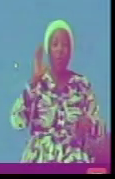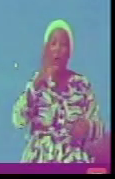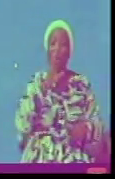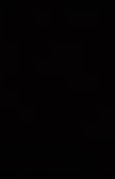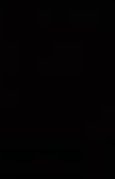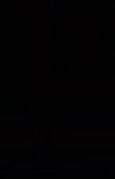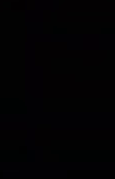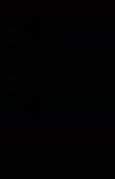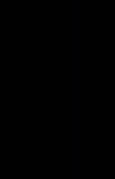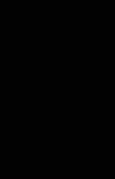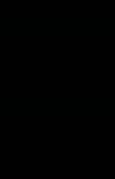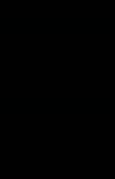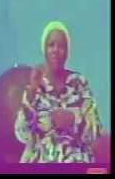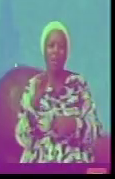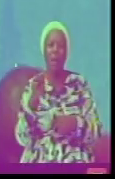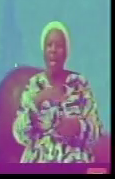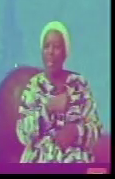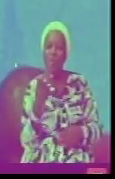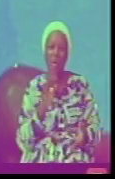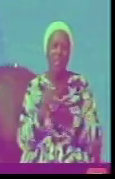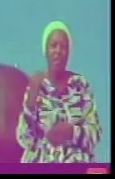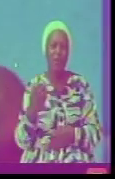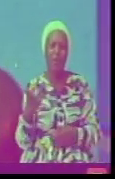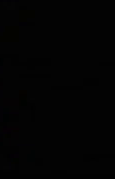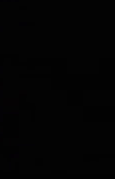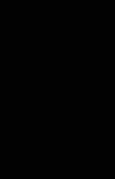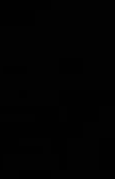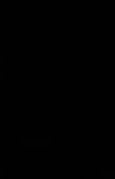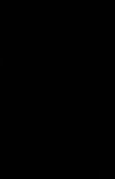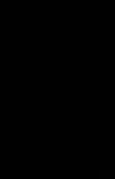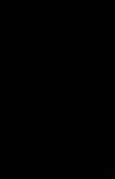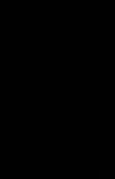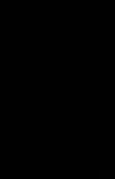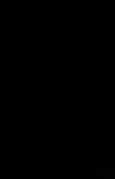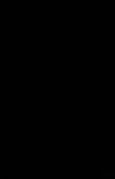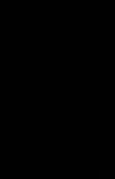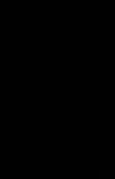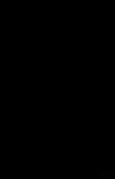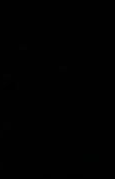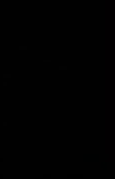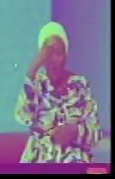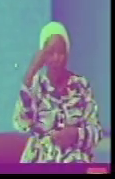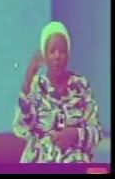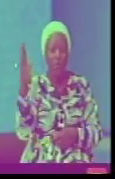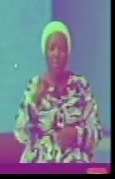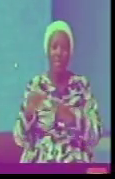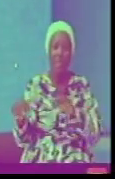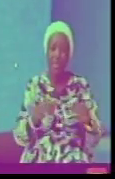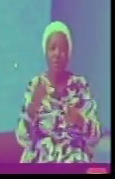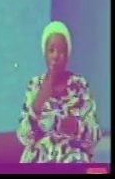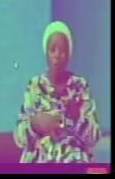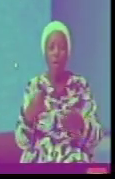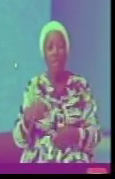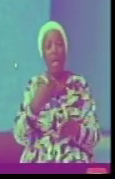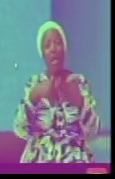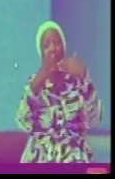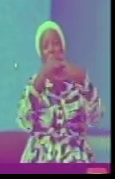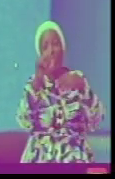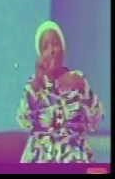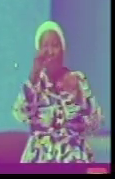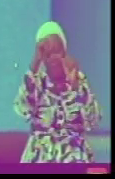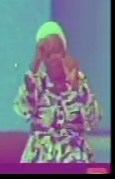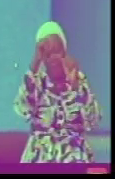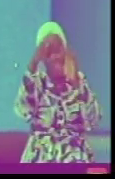themselves. The power of the Lord will be connected to them by themselves because